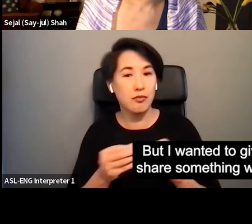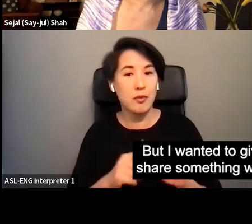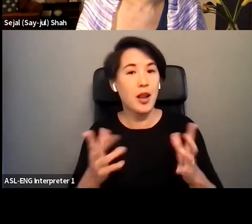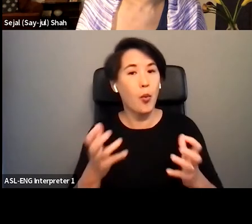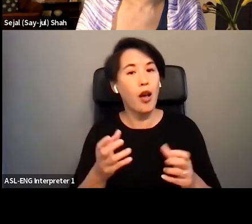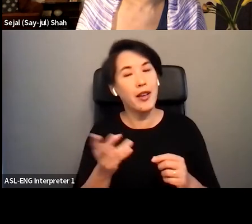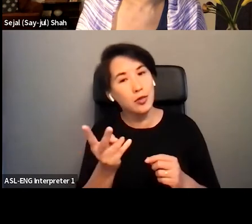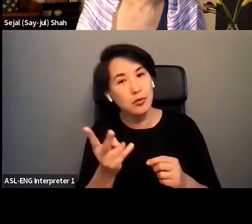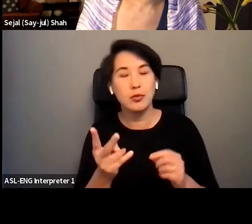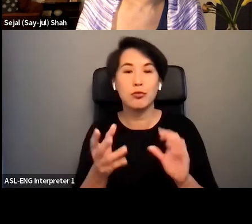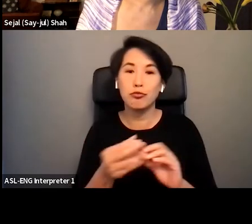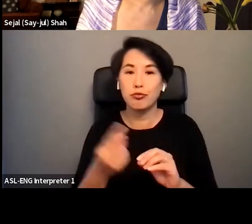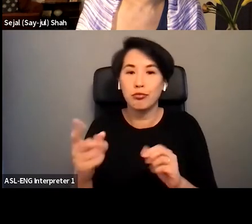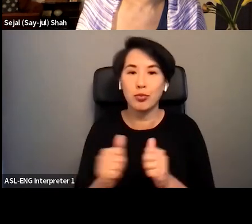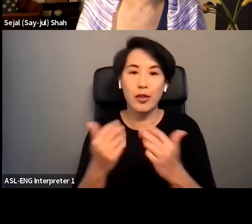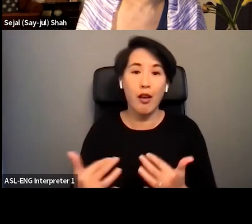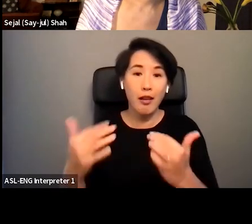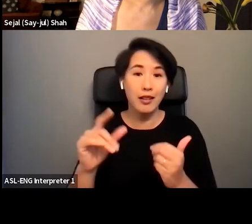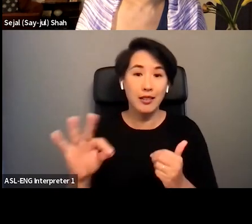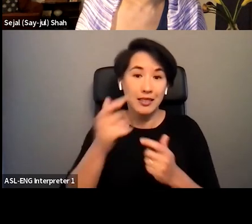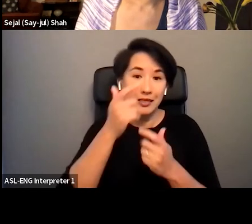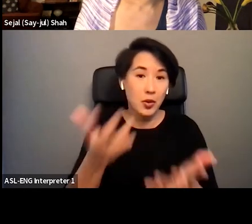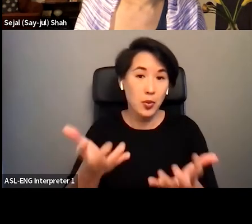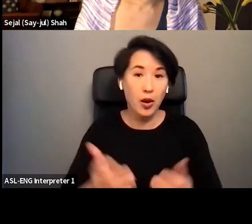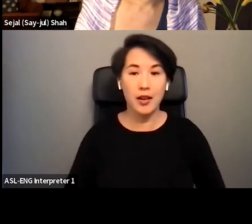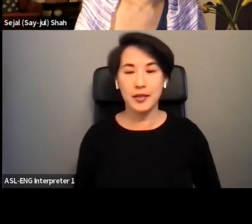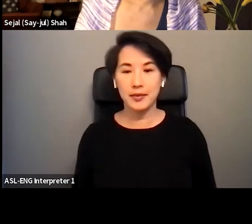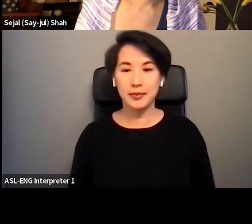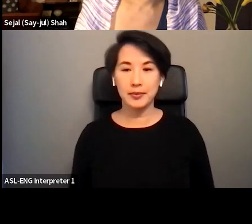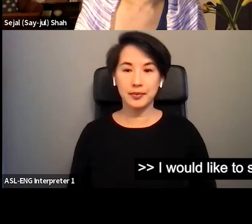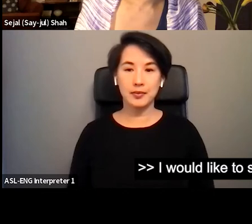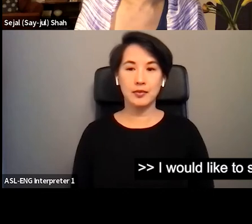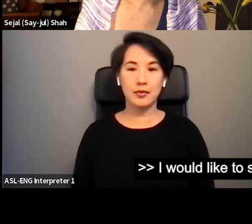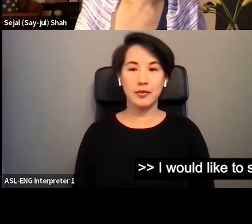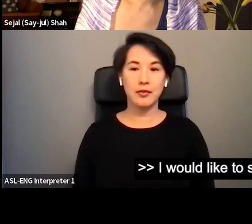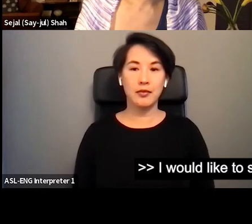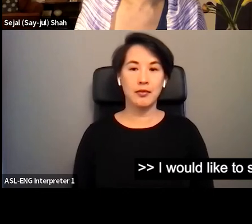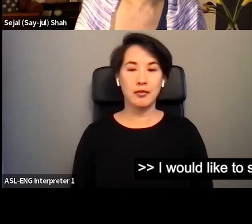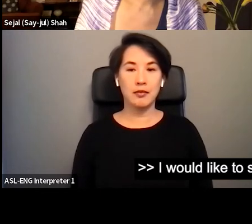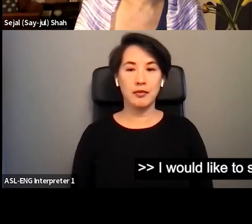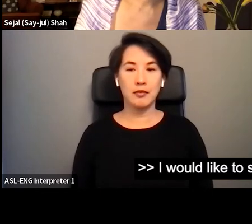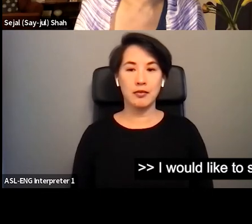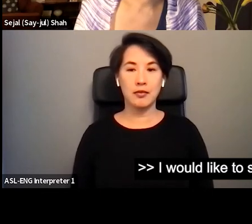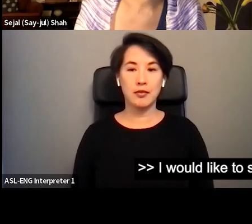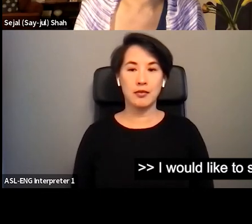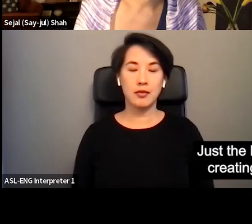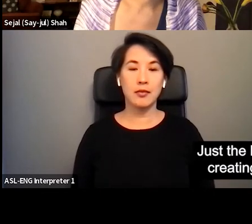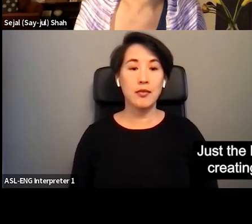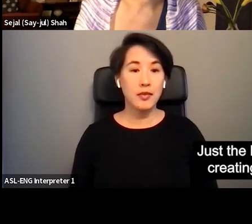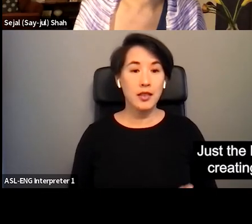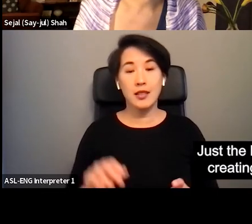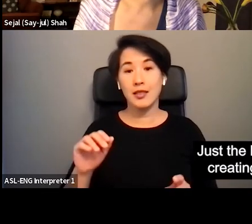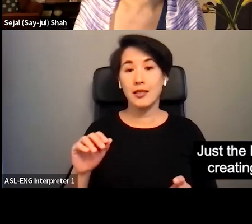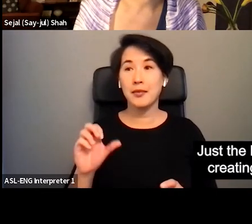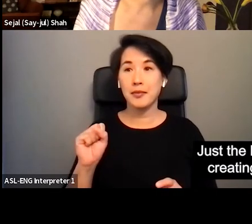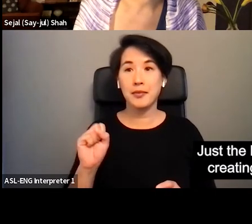with the audience if you'd like. I would like to share something about labor, just the